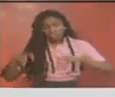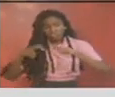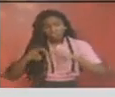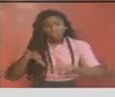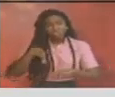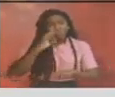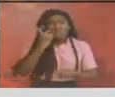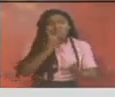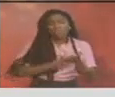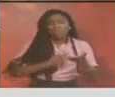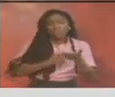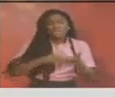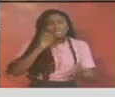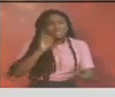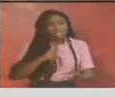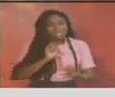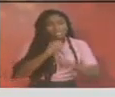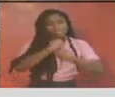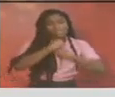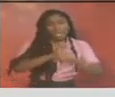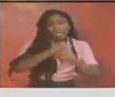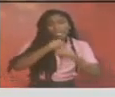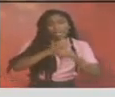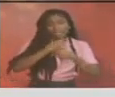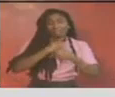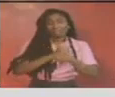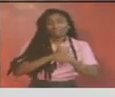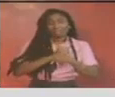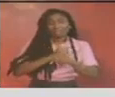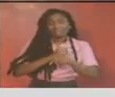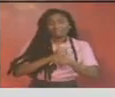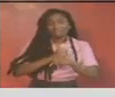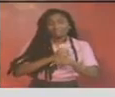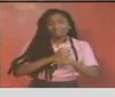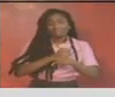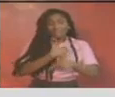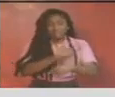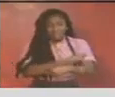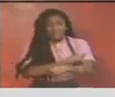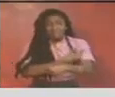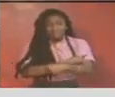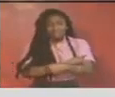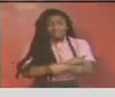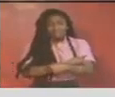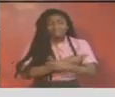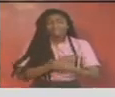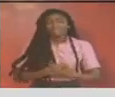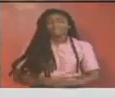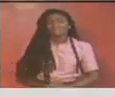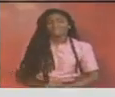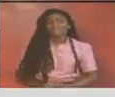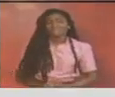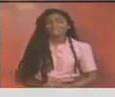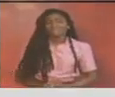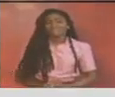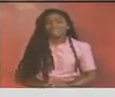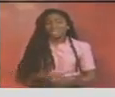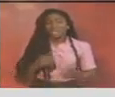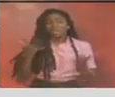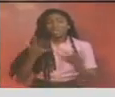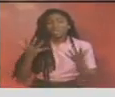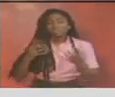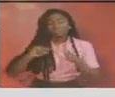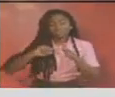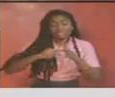components have to be put together in terms of composition. All of this information feeds into what goes into animal studies,